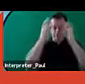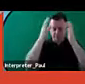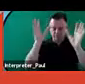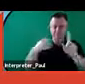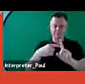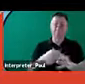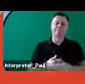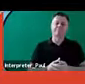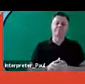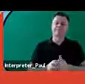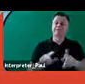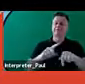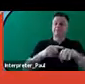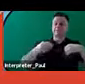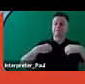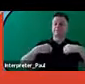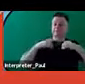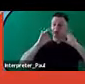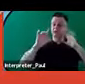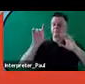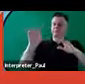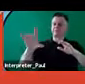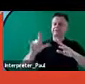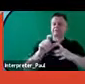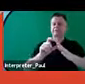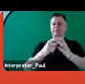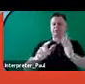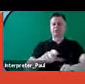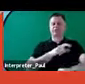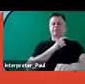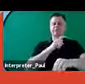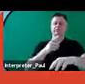for business to showcase themselves as disability confident employers.